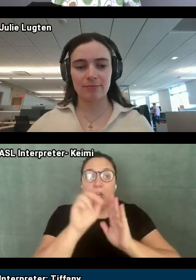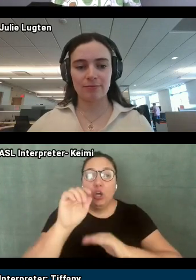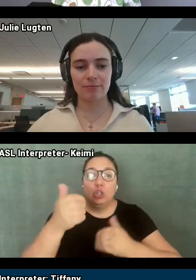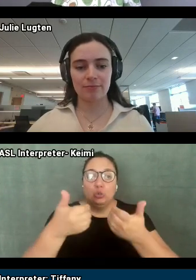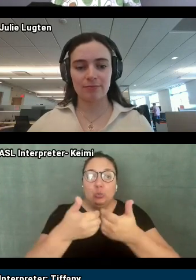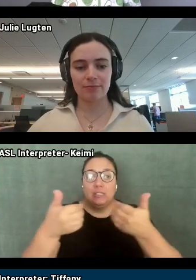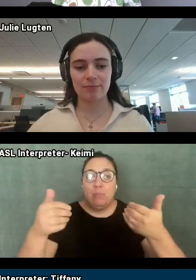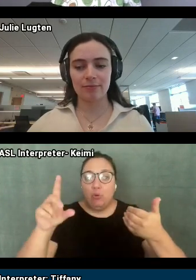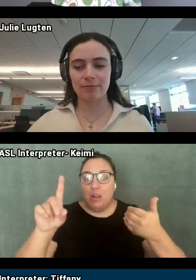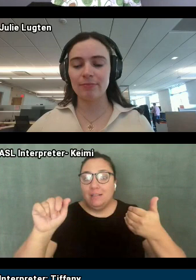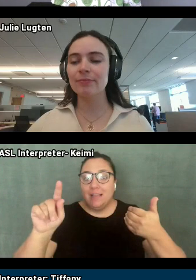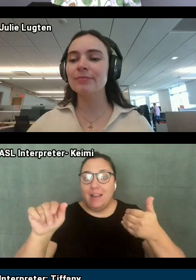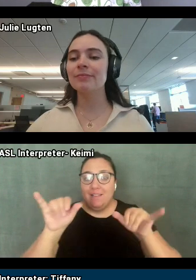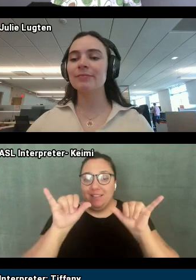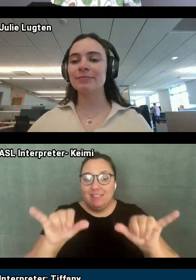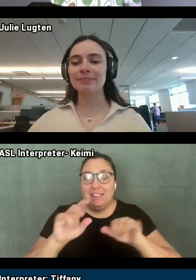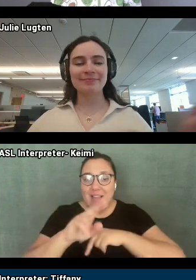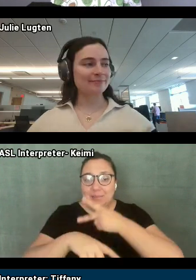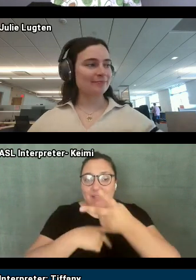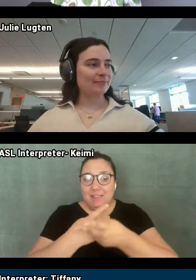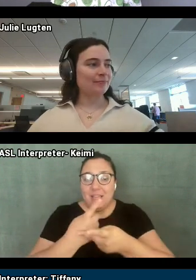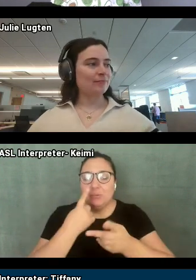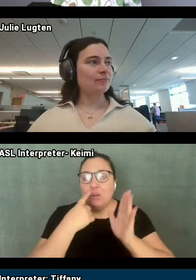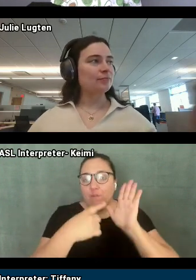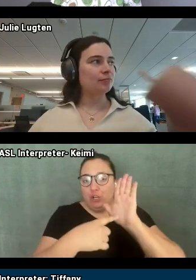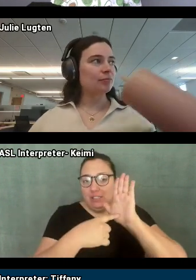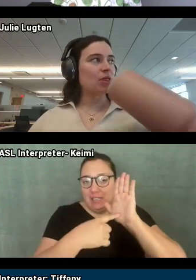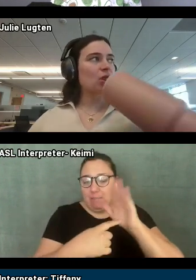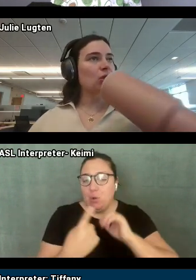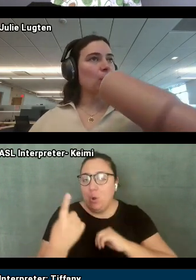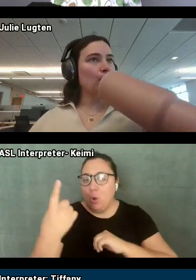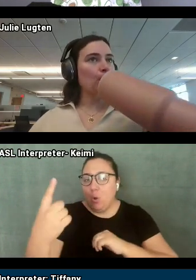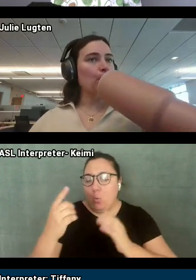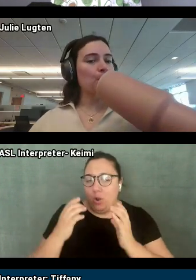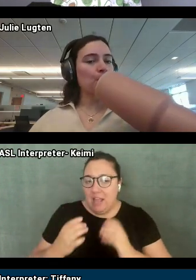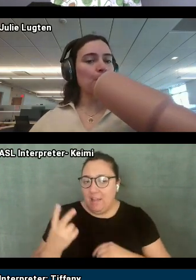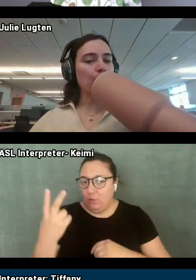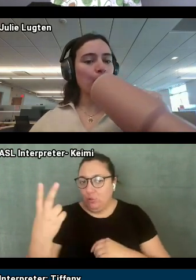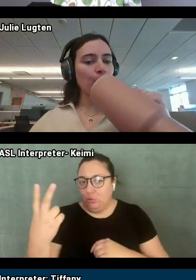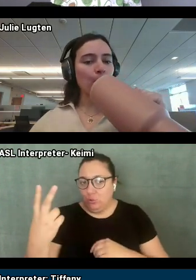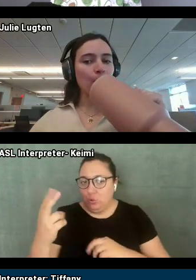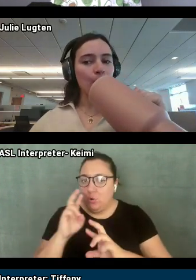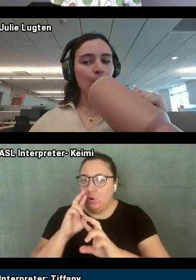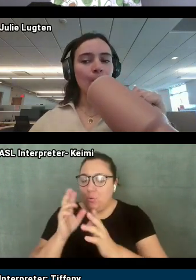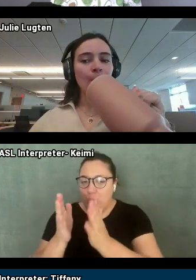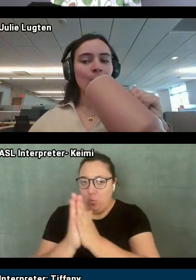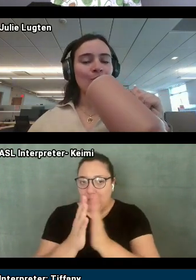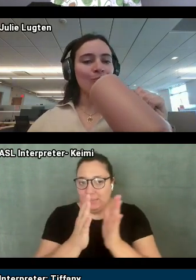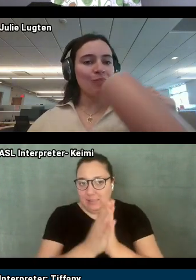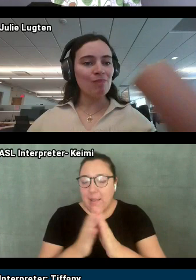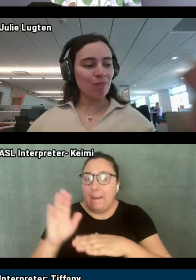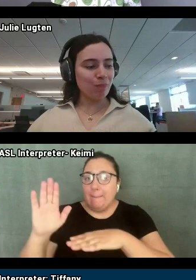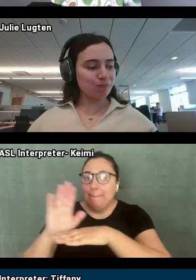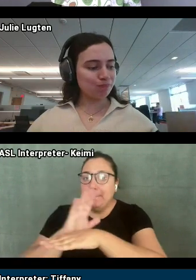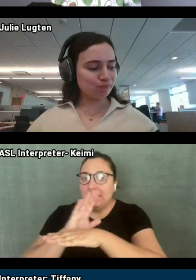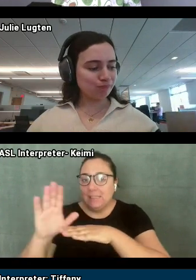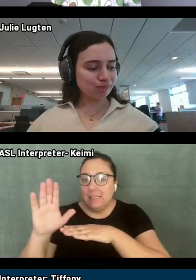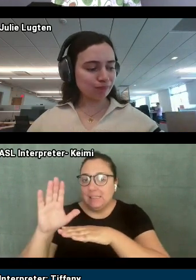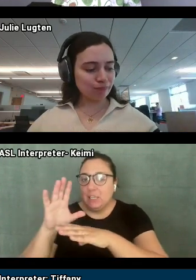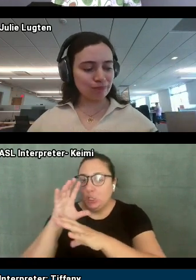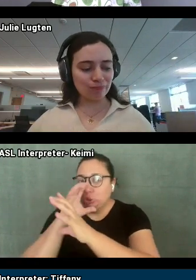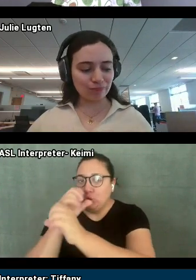example, I had a client that had 2 types of requests coming in: business attraction requests and local economic